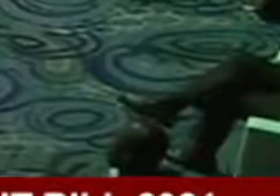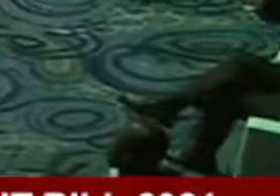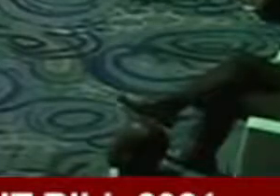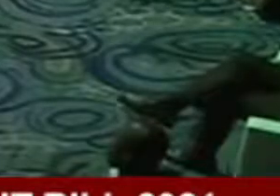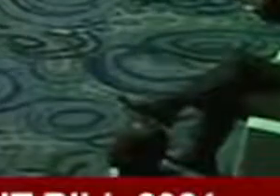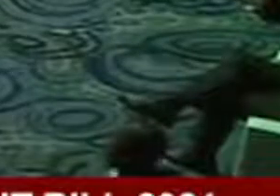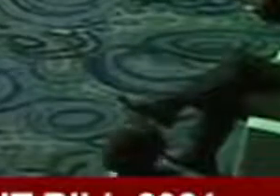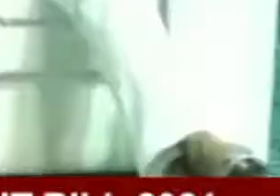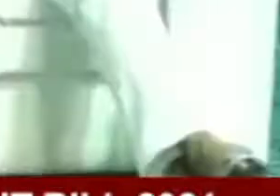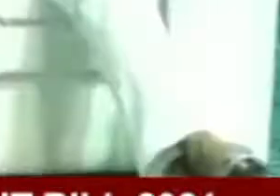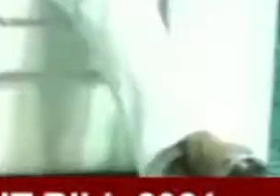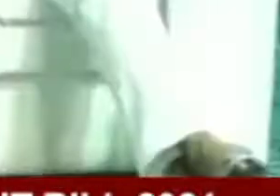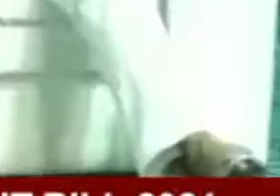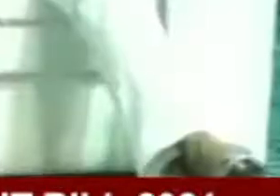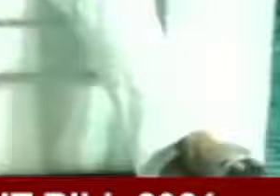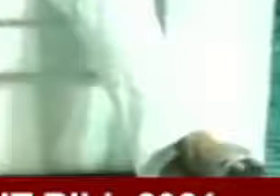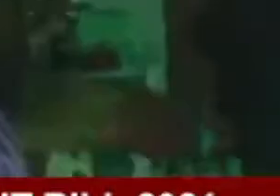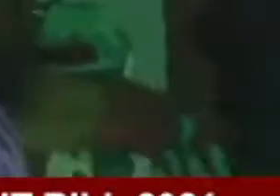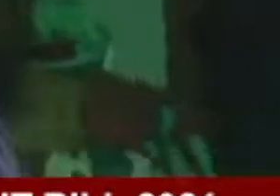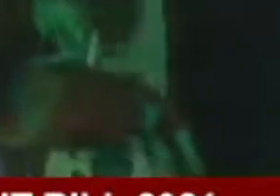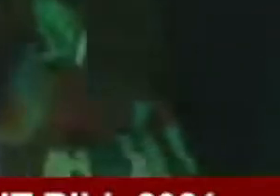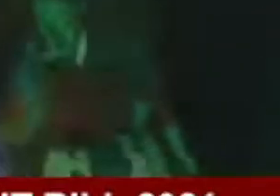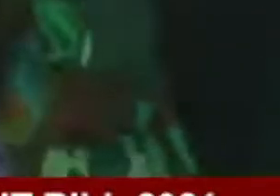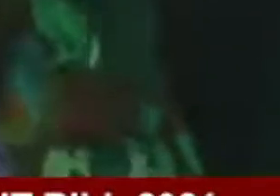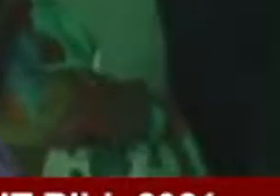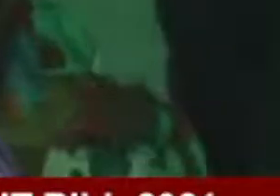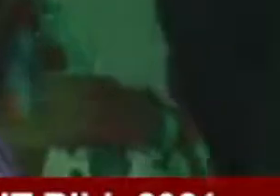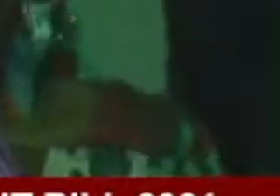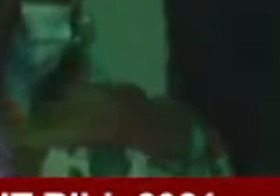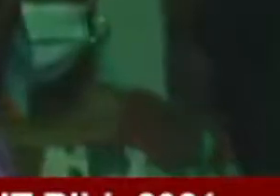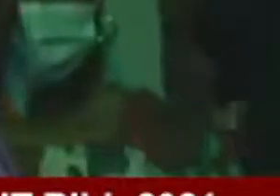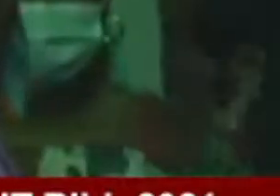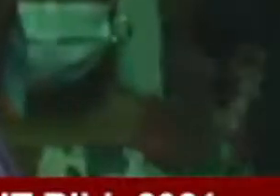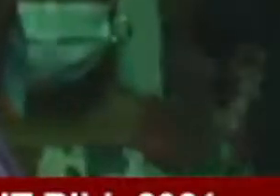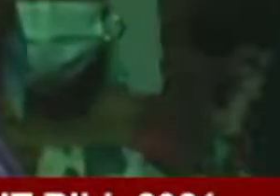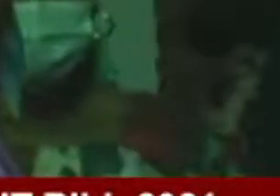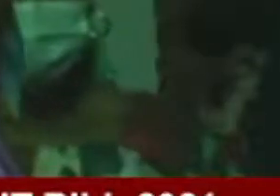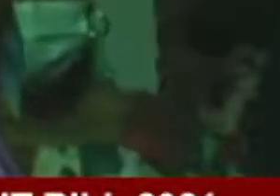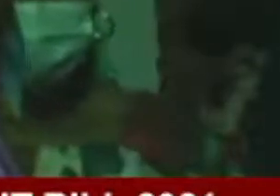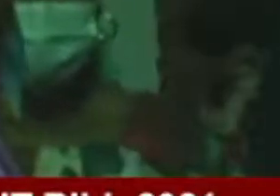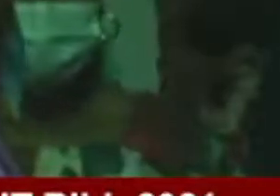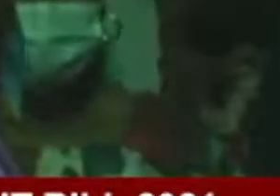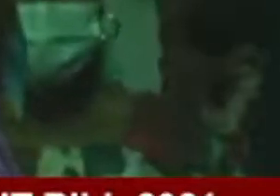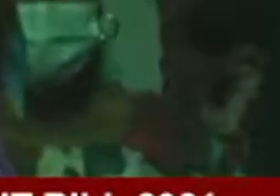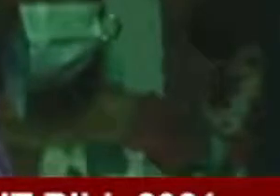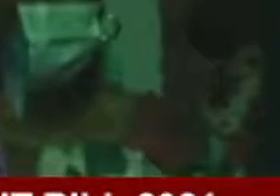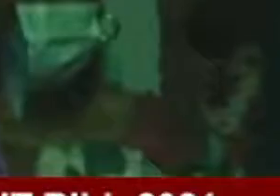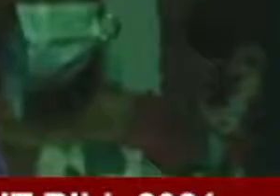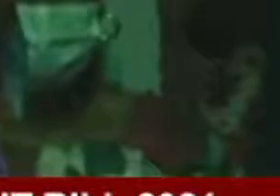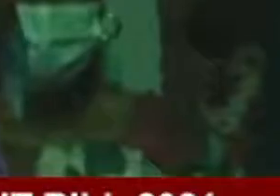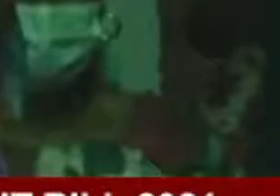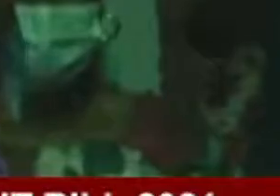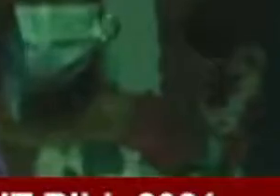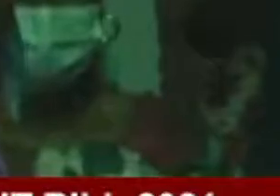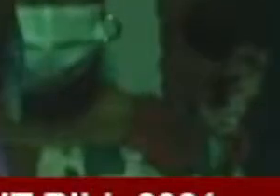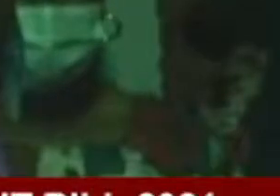because some people will blame you and your colleagues for putting us at this very point, because they believe that it was the